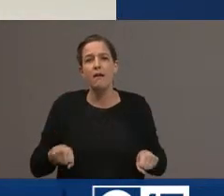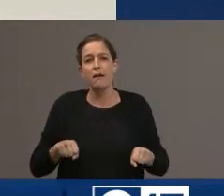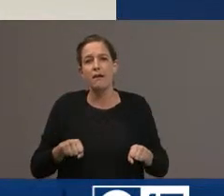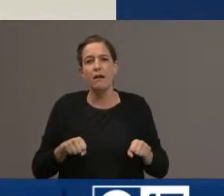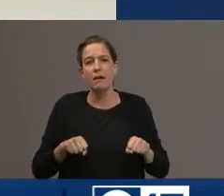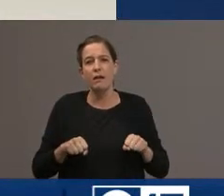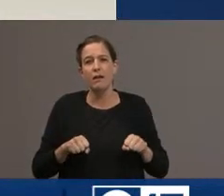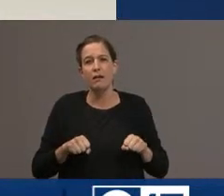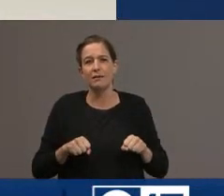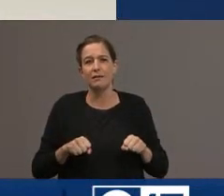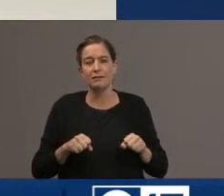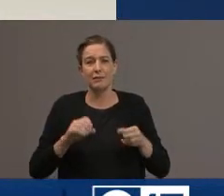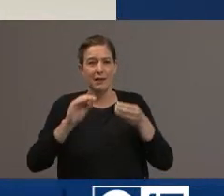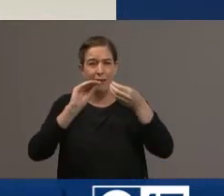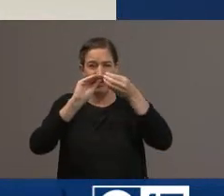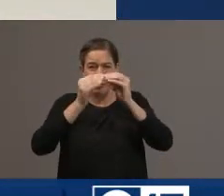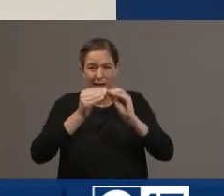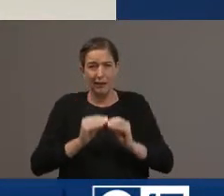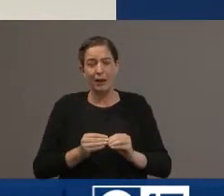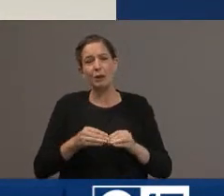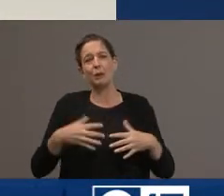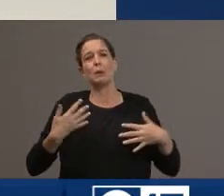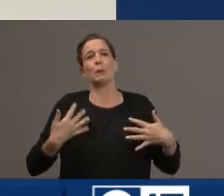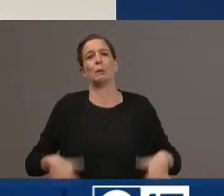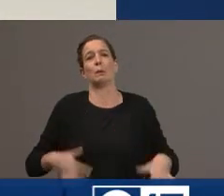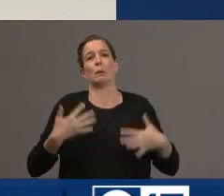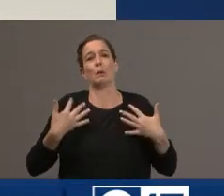These numbers speak for themselves.